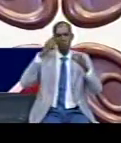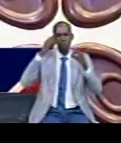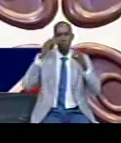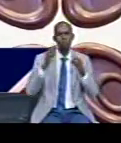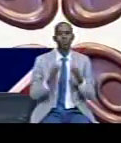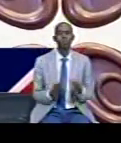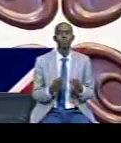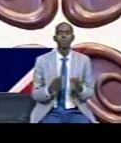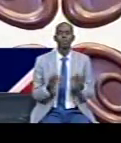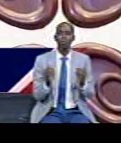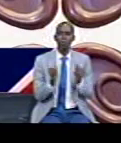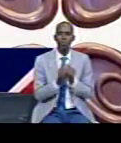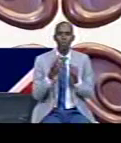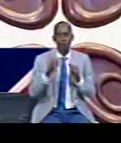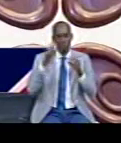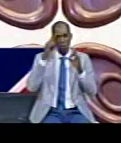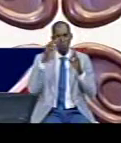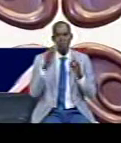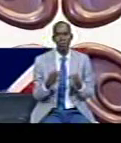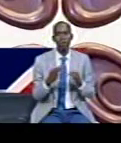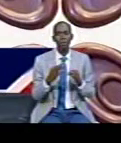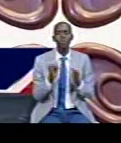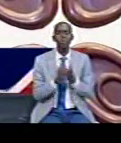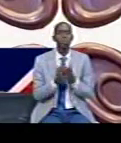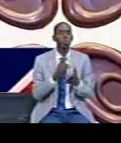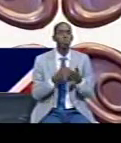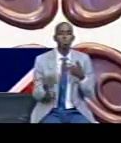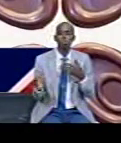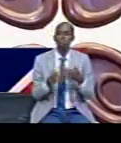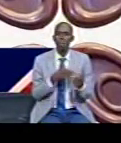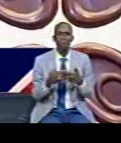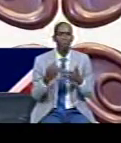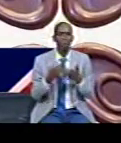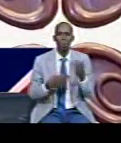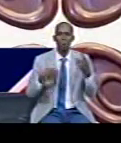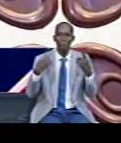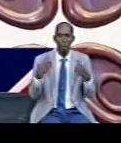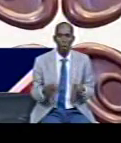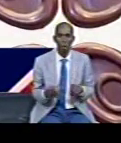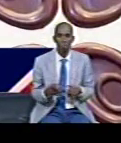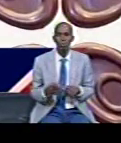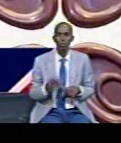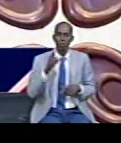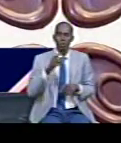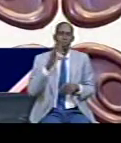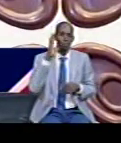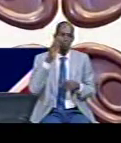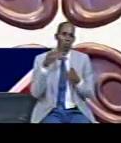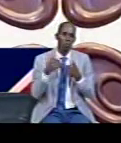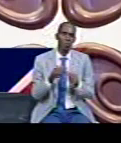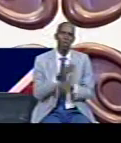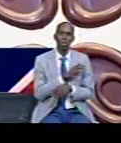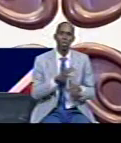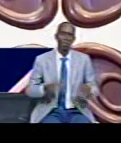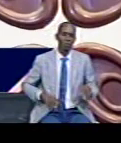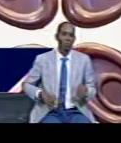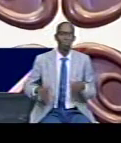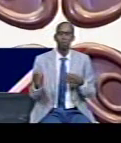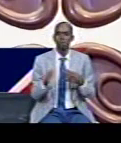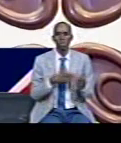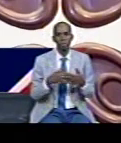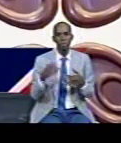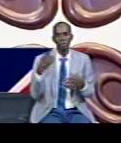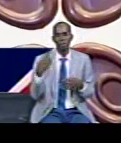with determination that come what may, I will follow Christ despite